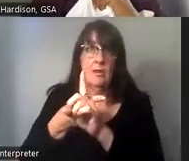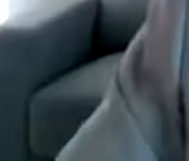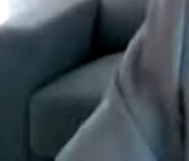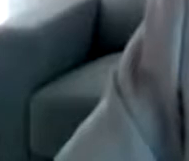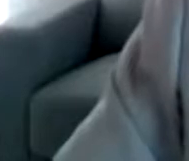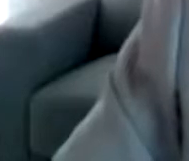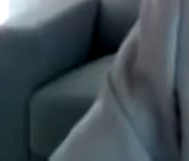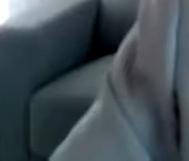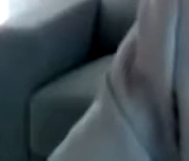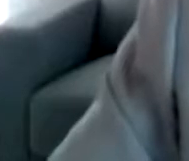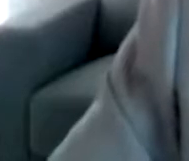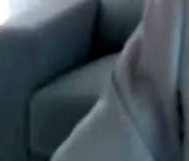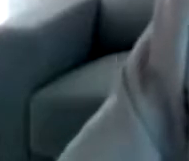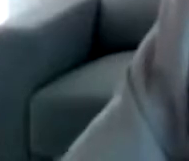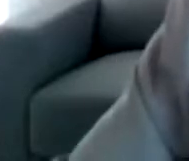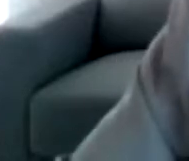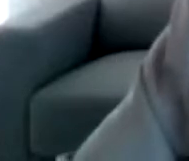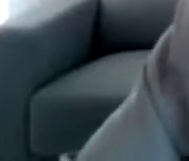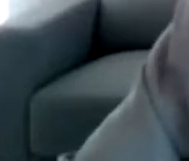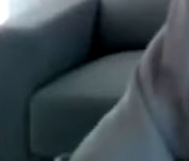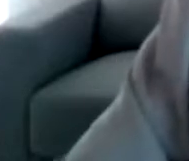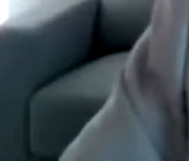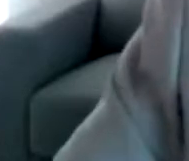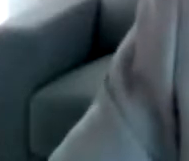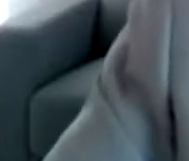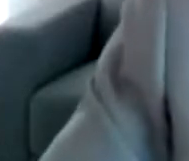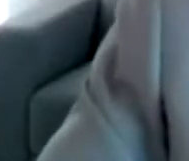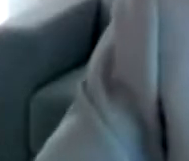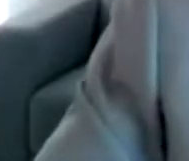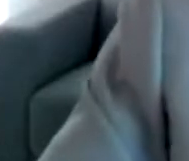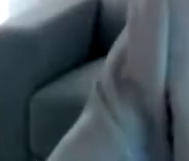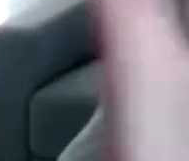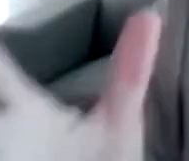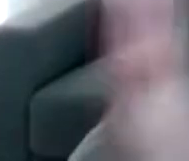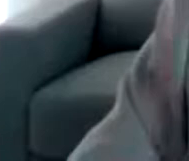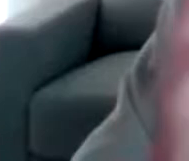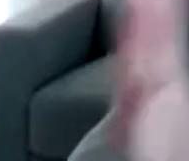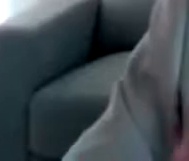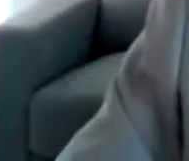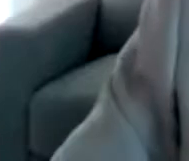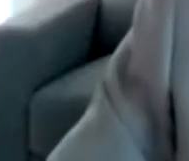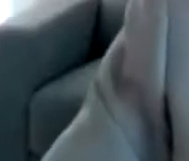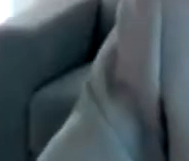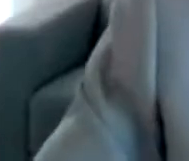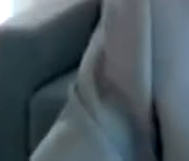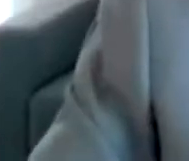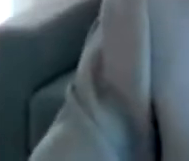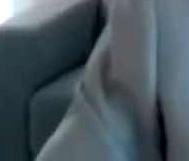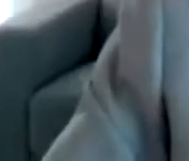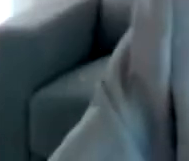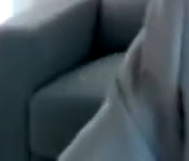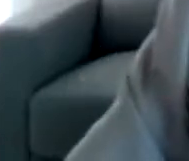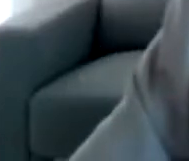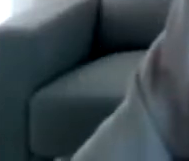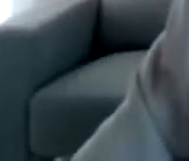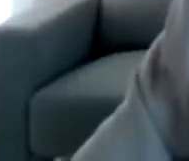free to drop them into the chat, or you can just email them as well. We just want to make sure that we're capturing all of this, because when